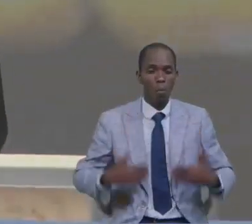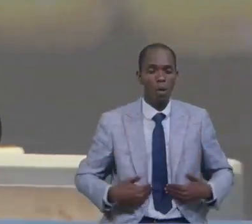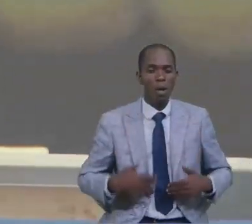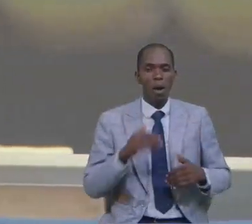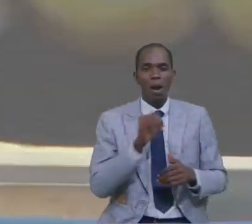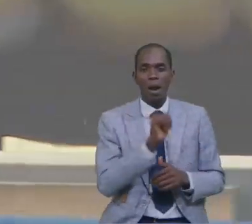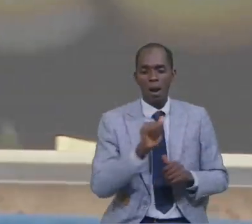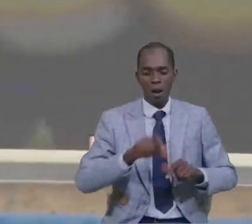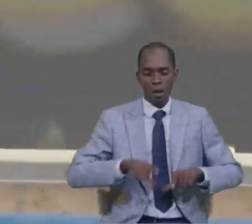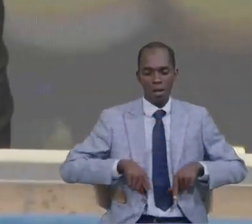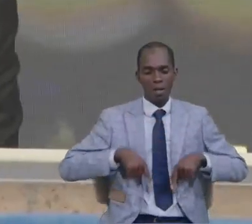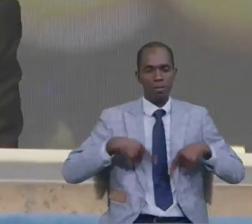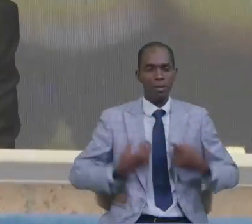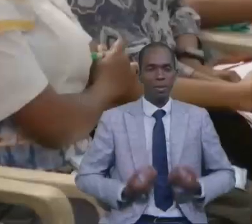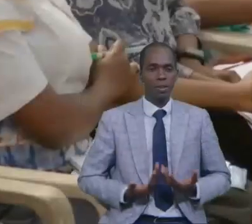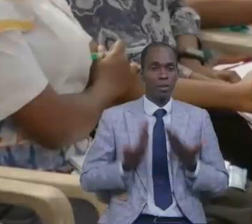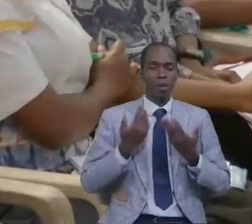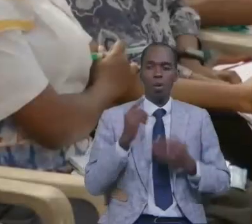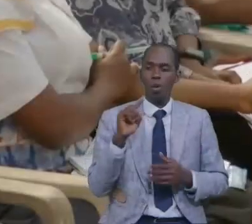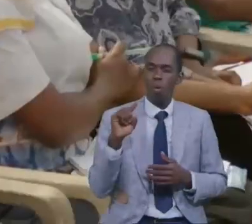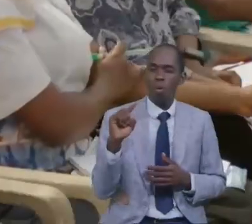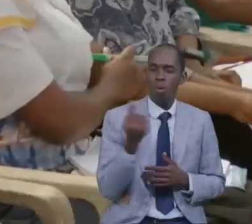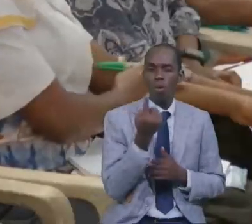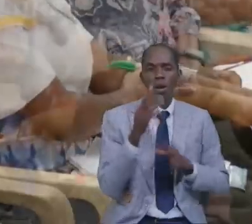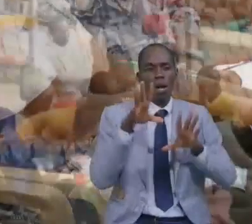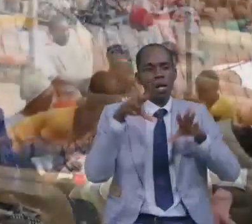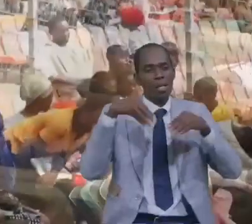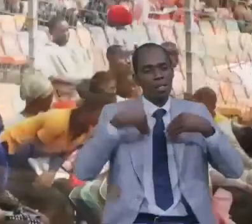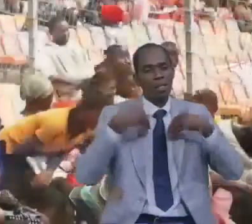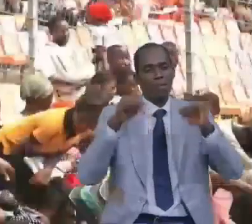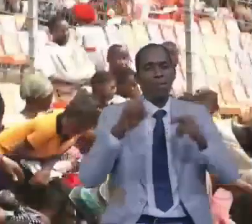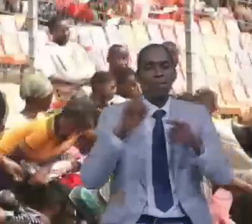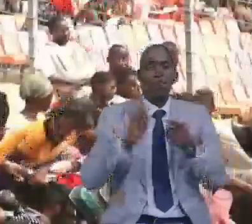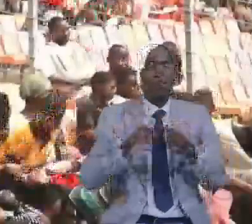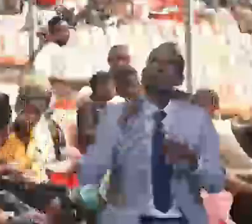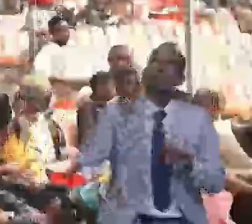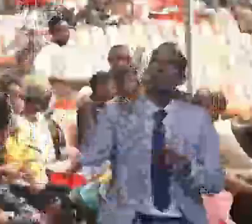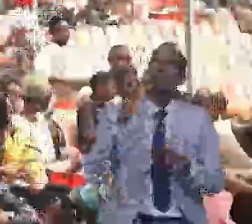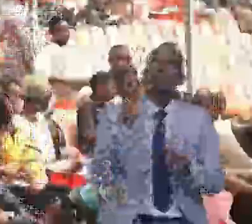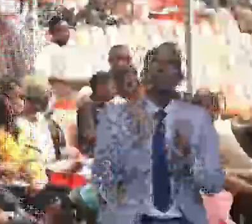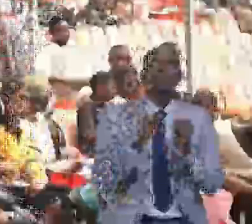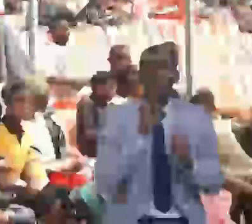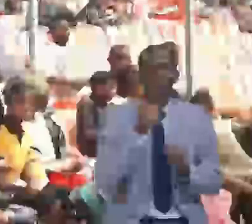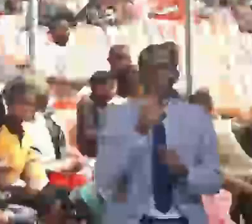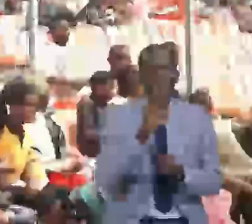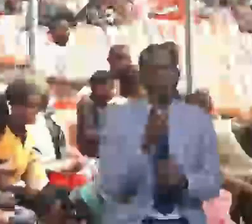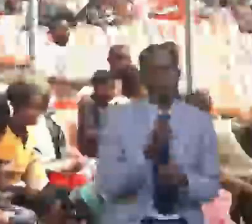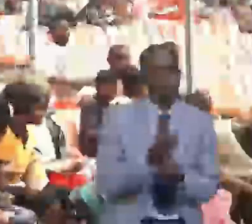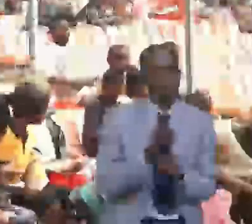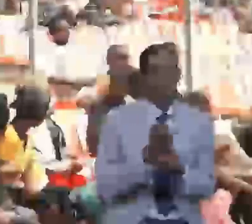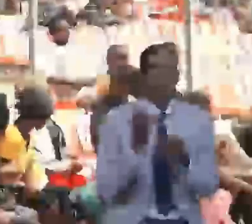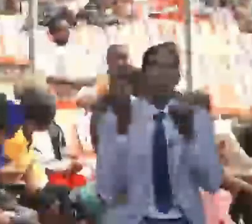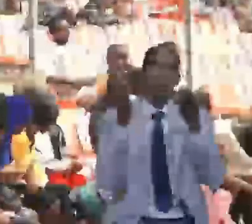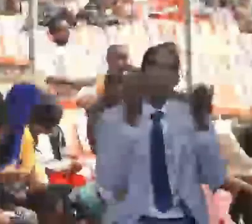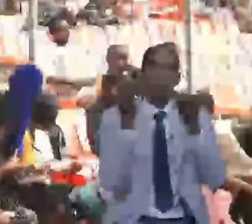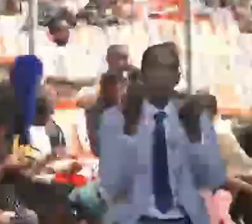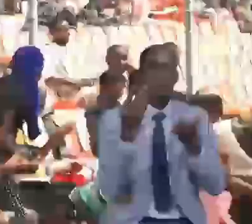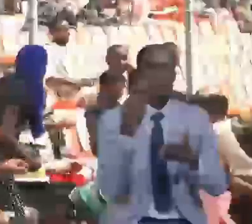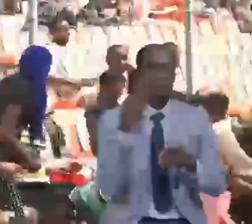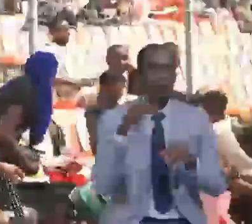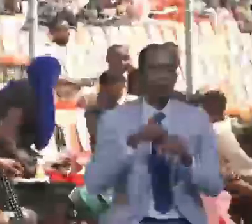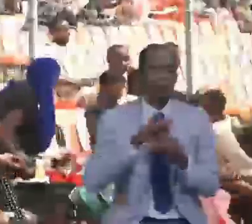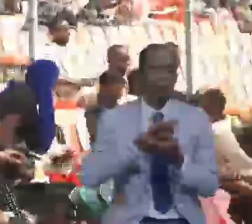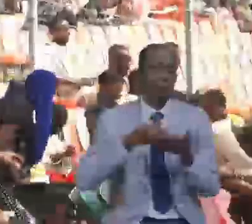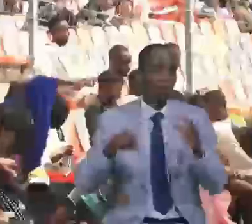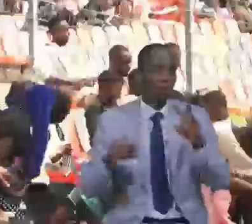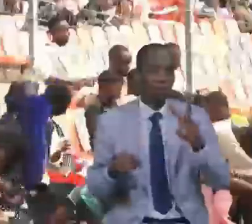Look at verse 2. And be not conformed to this world, but be ye